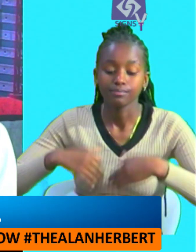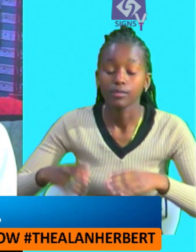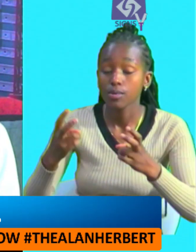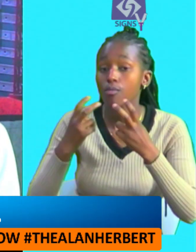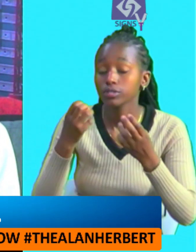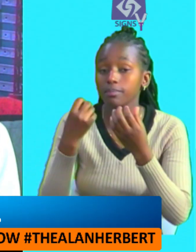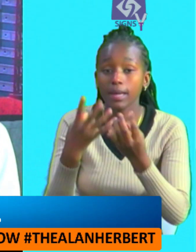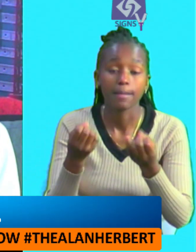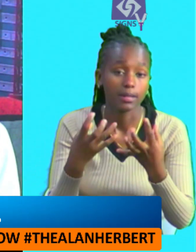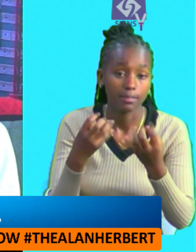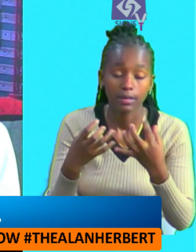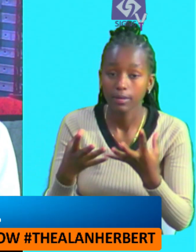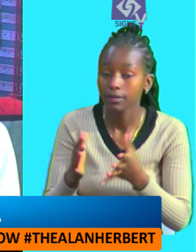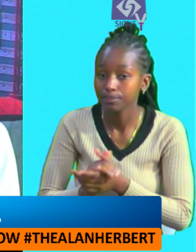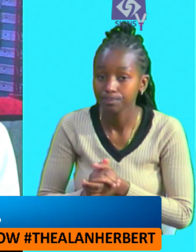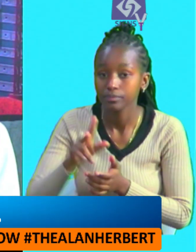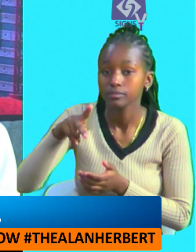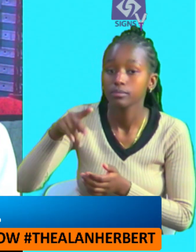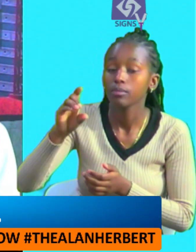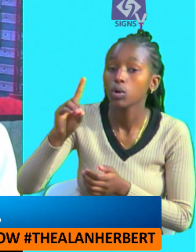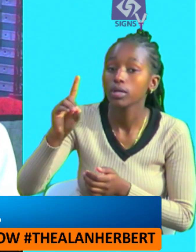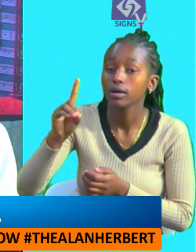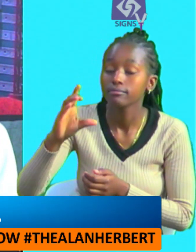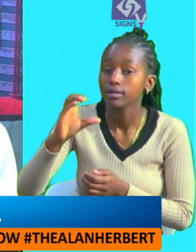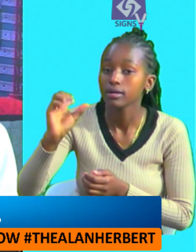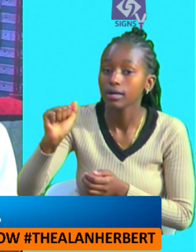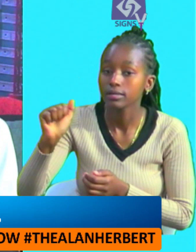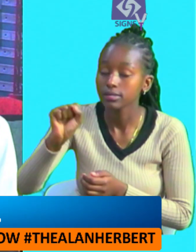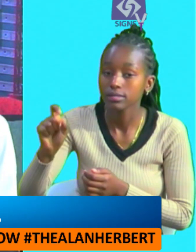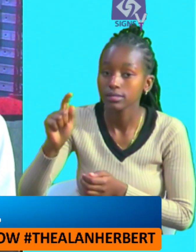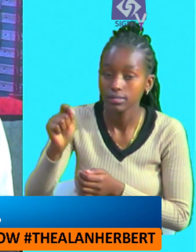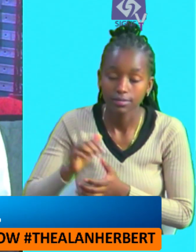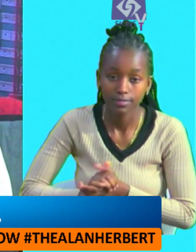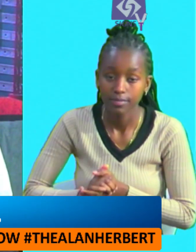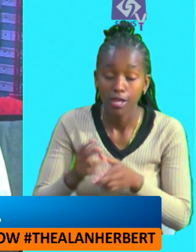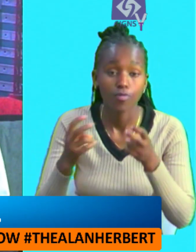them, a couple of them. Podcasts, you mean? Yes. What have you been watching before you tell us one?